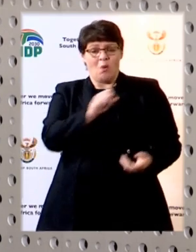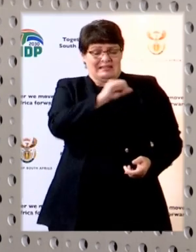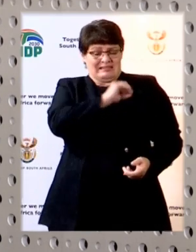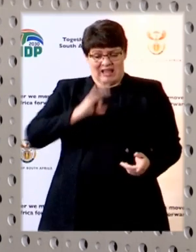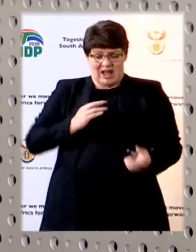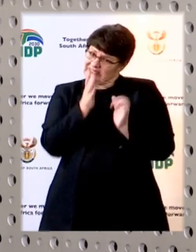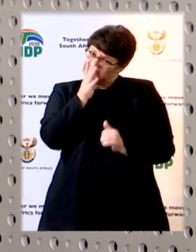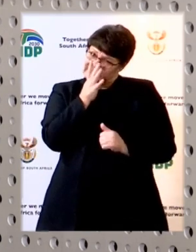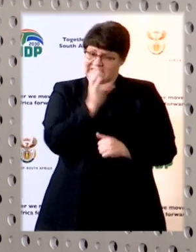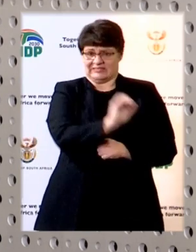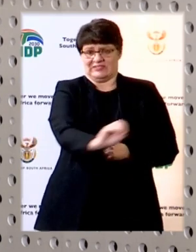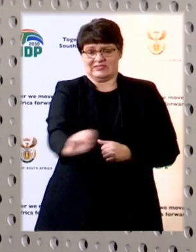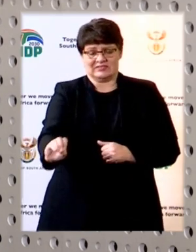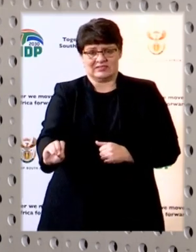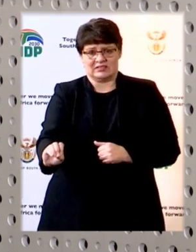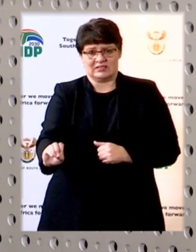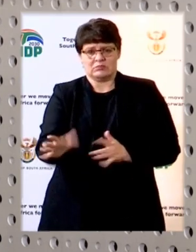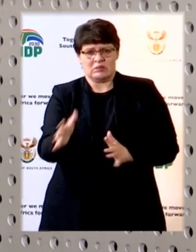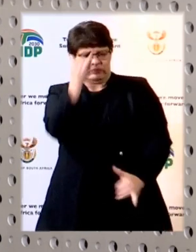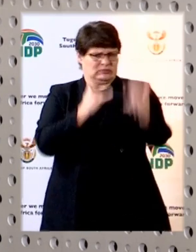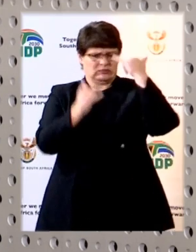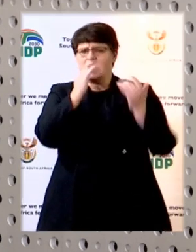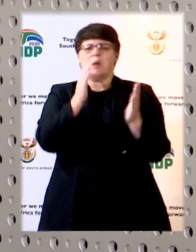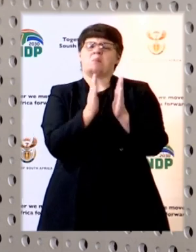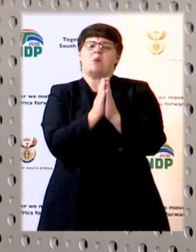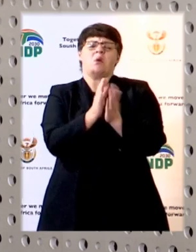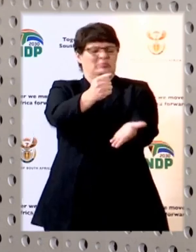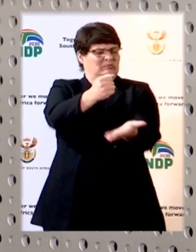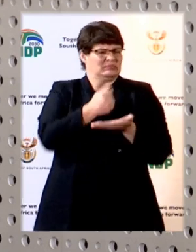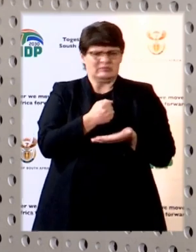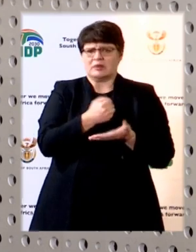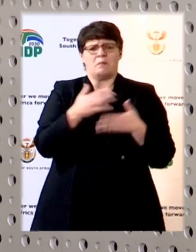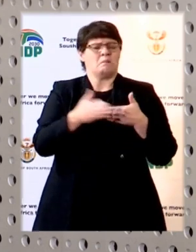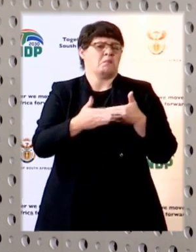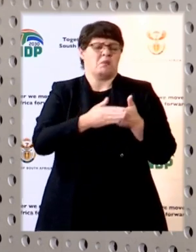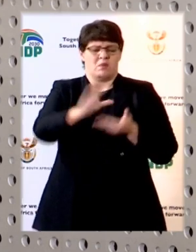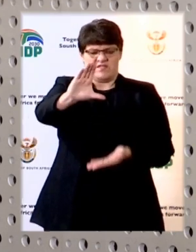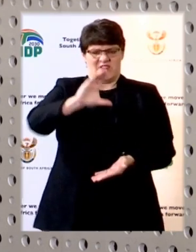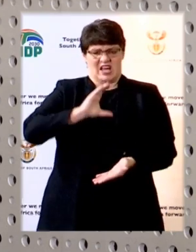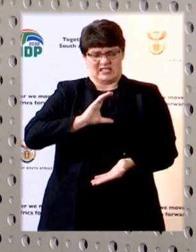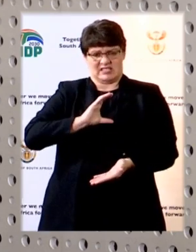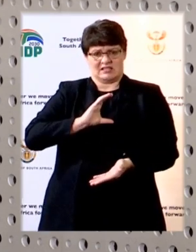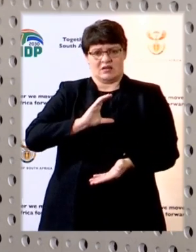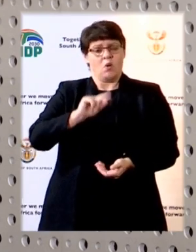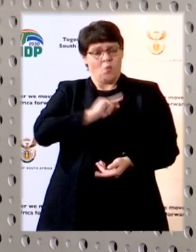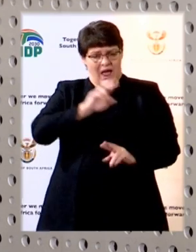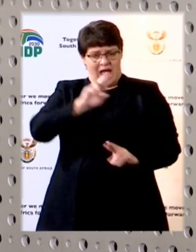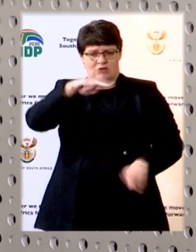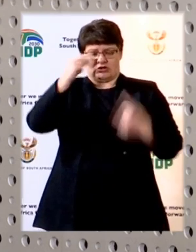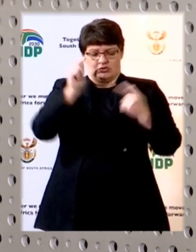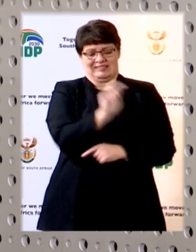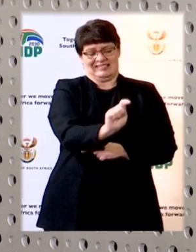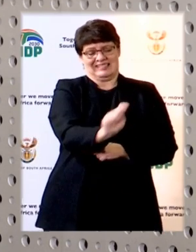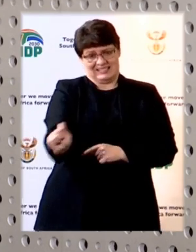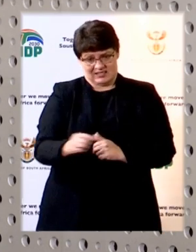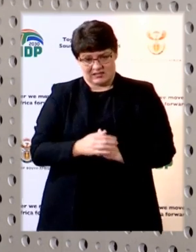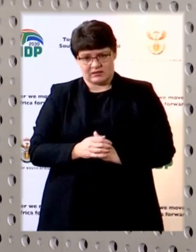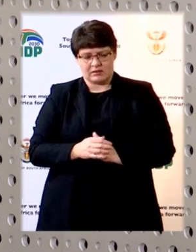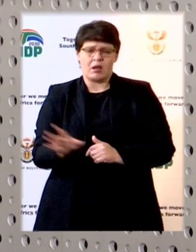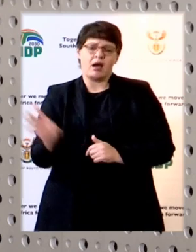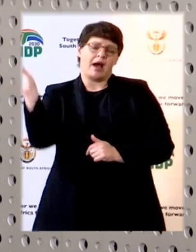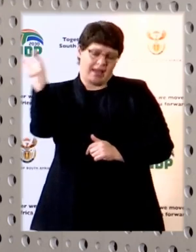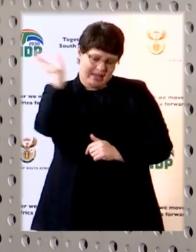people, others have been calling for more relief fund to come, especially for the restaurants. We